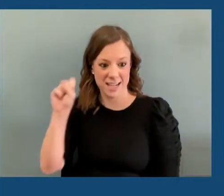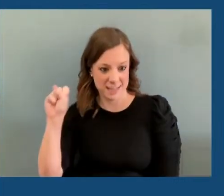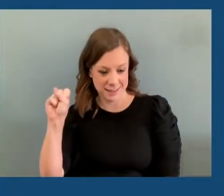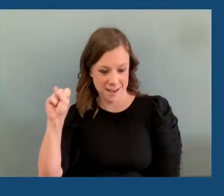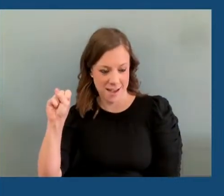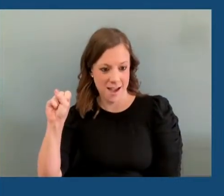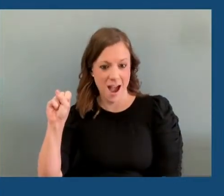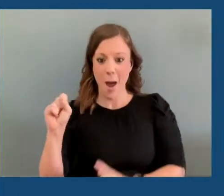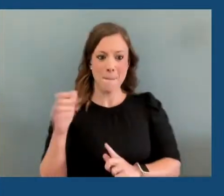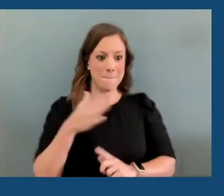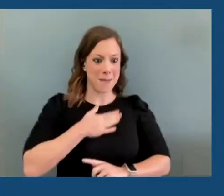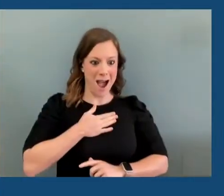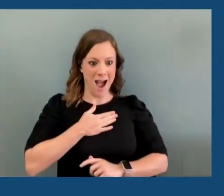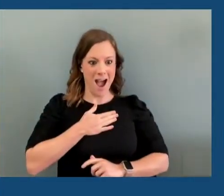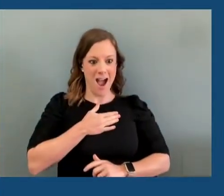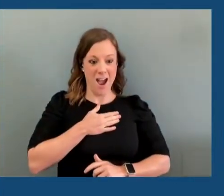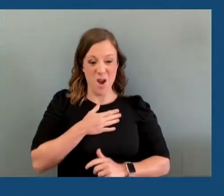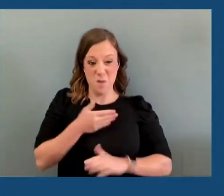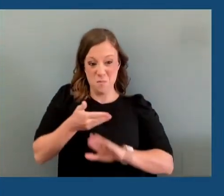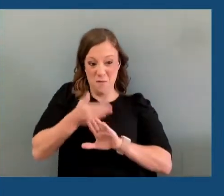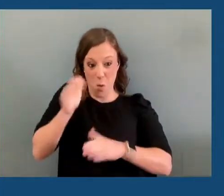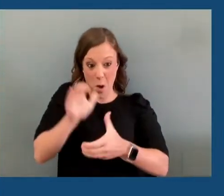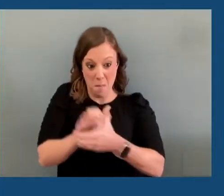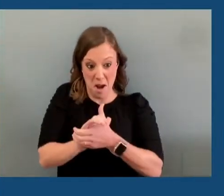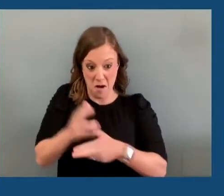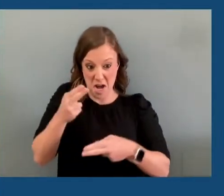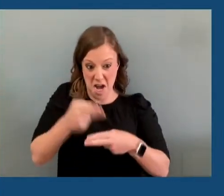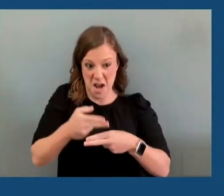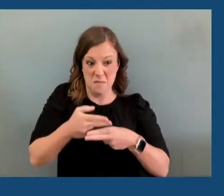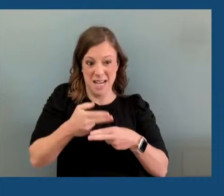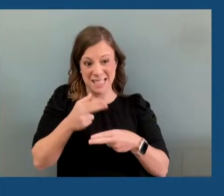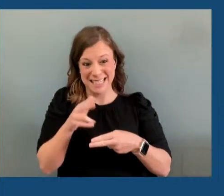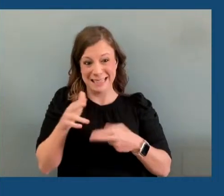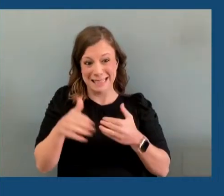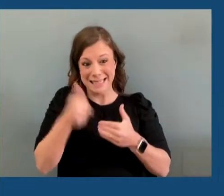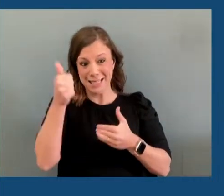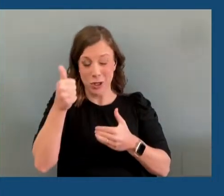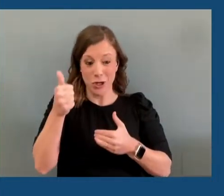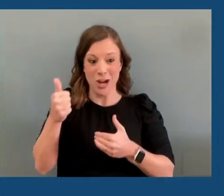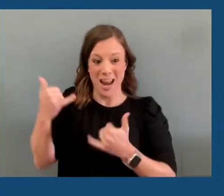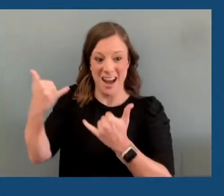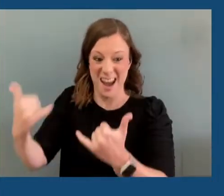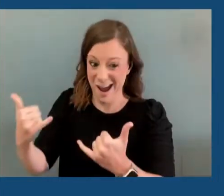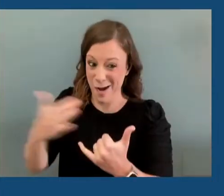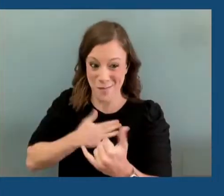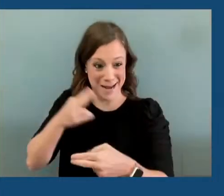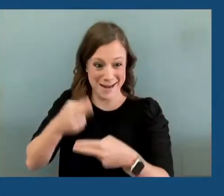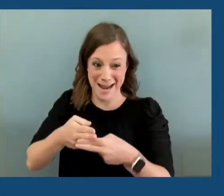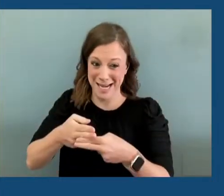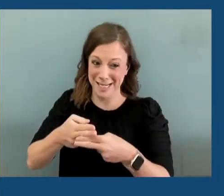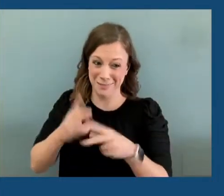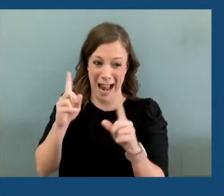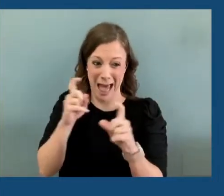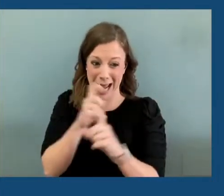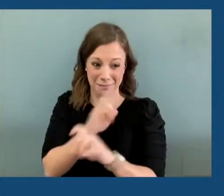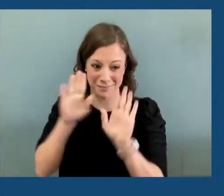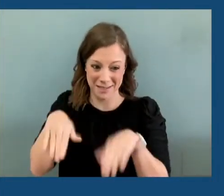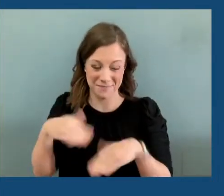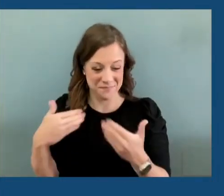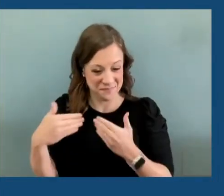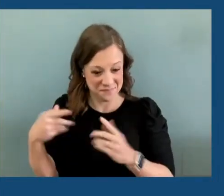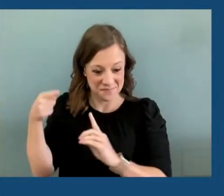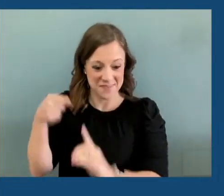didn't. But I want to thank everyone here and all the students here. I want to thank the students and the researchers and the practitioners